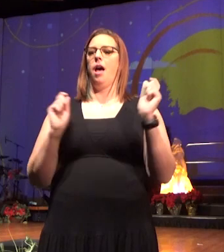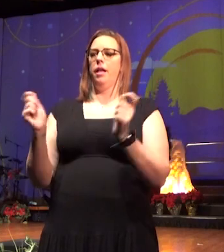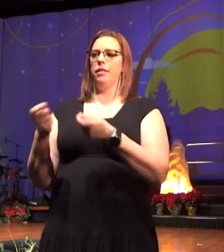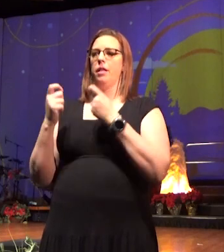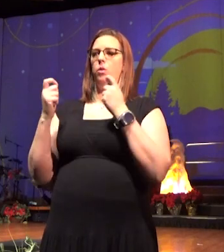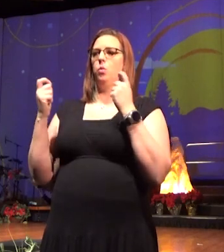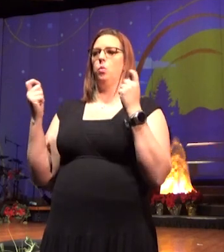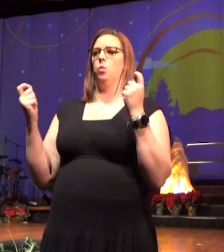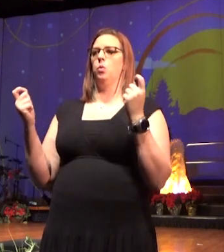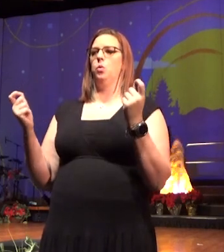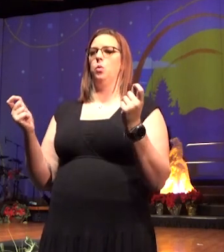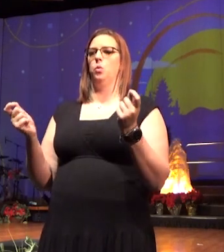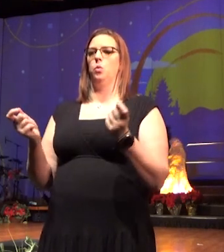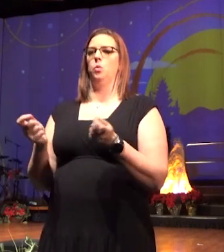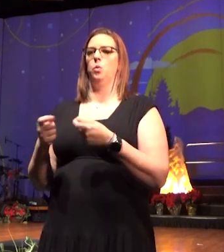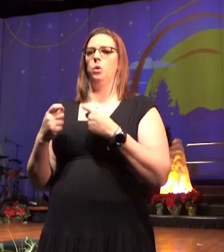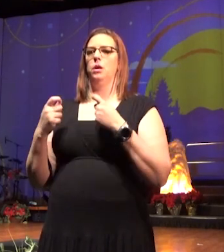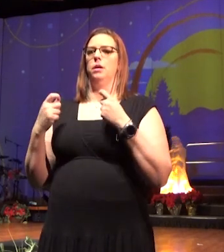yeah.